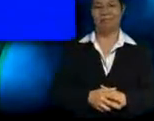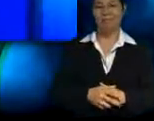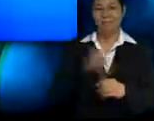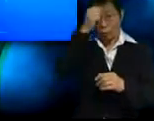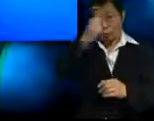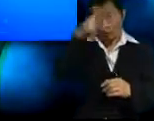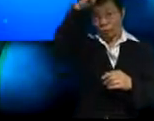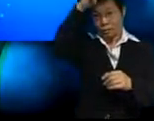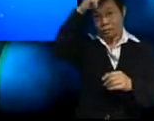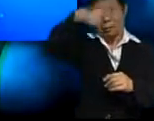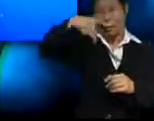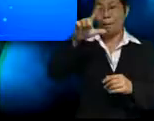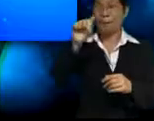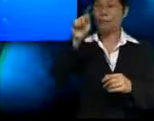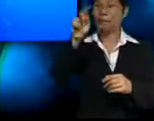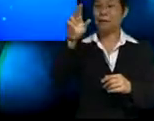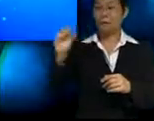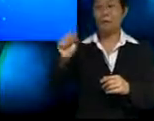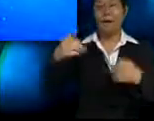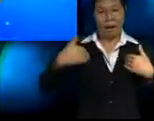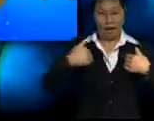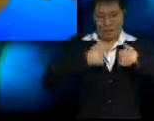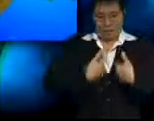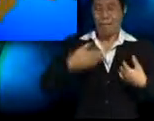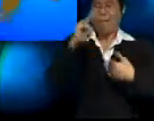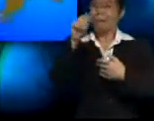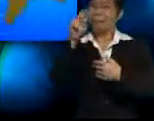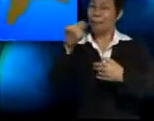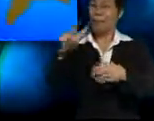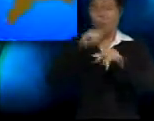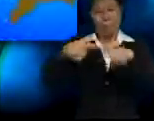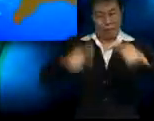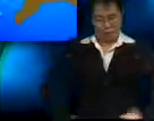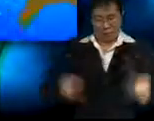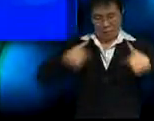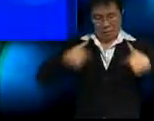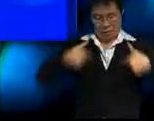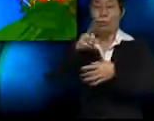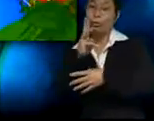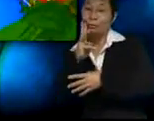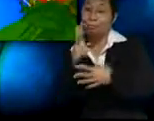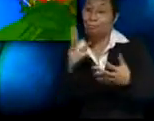Whales, platypus, are mammals, but they live in water.